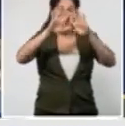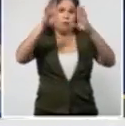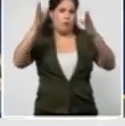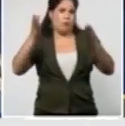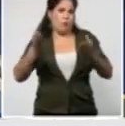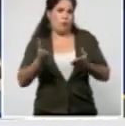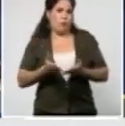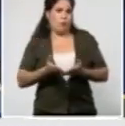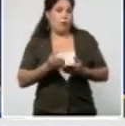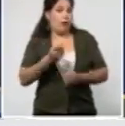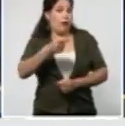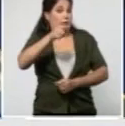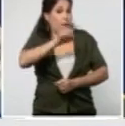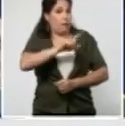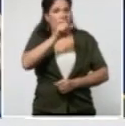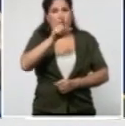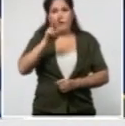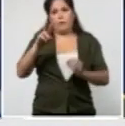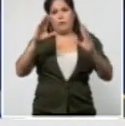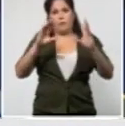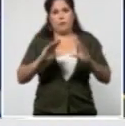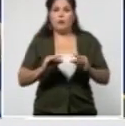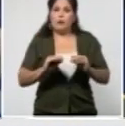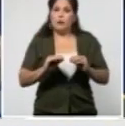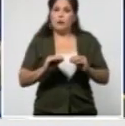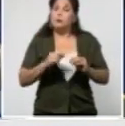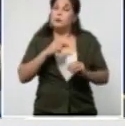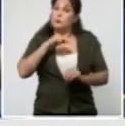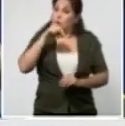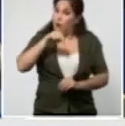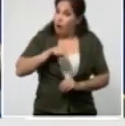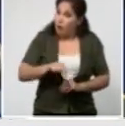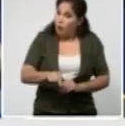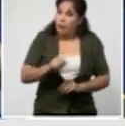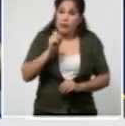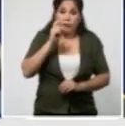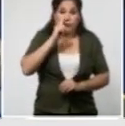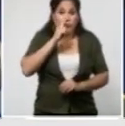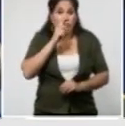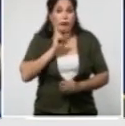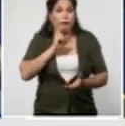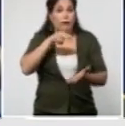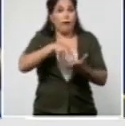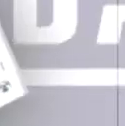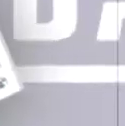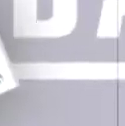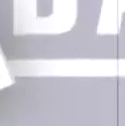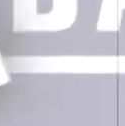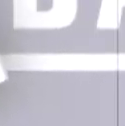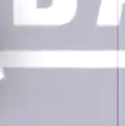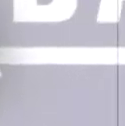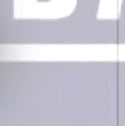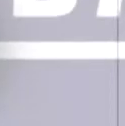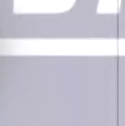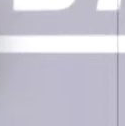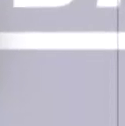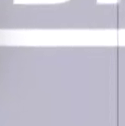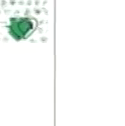Cuba and the world up to 12 o'clock last night.